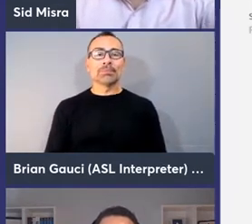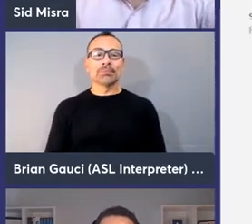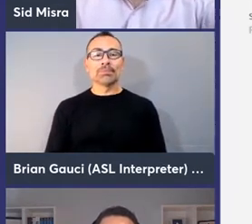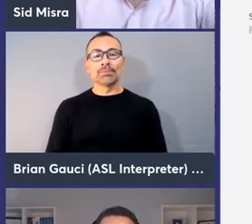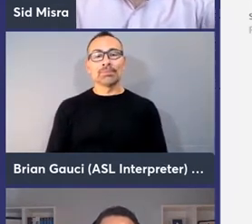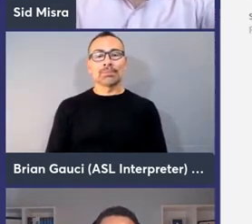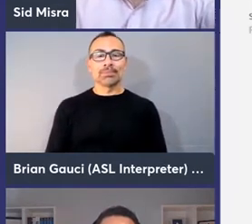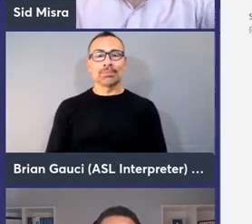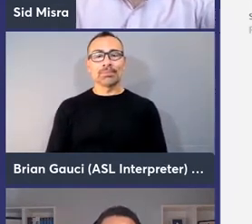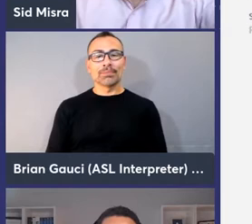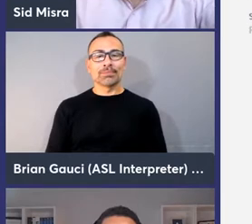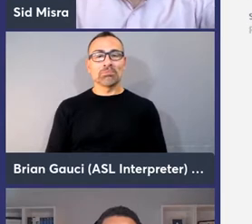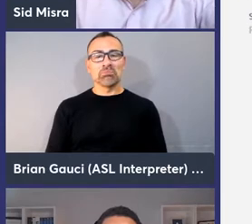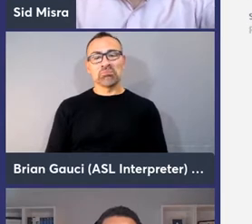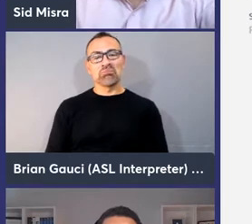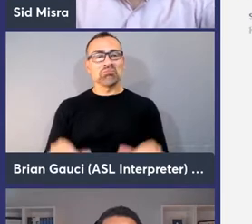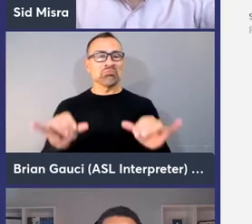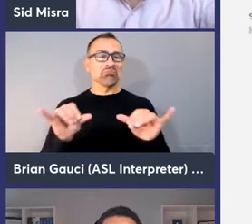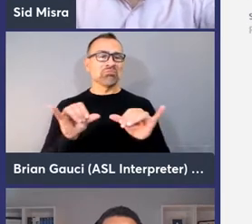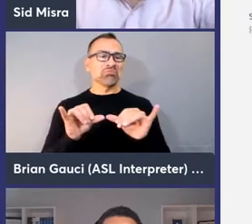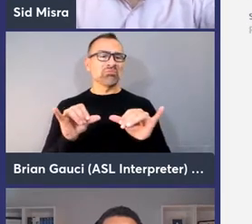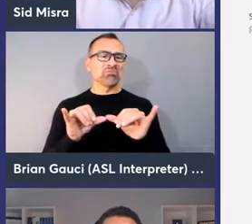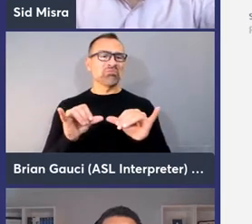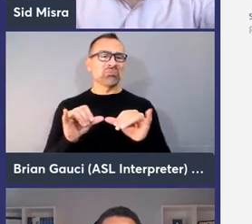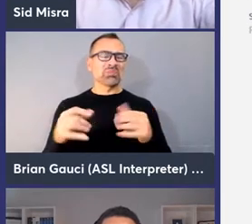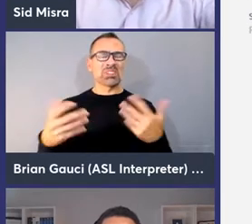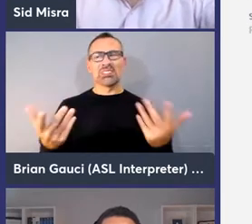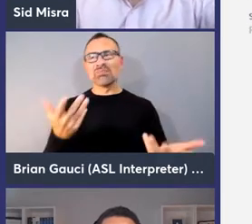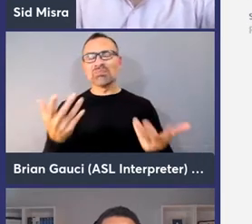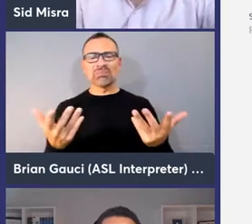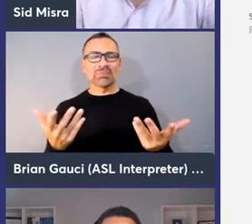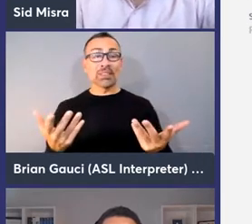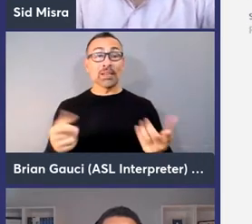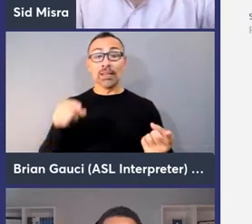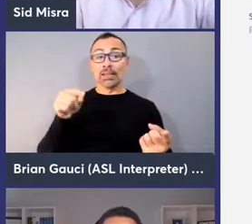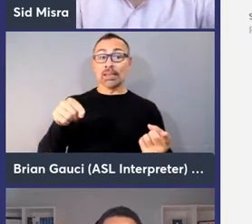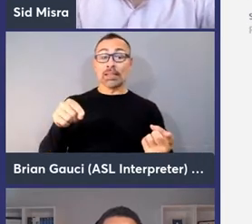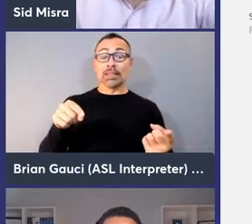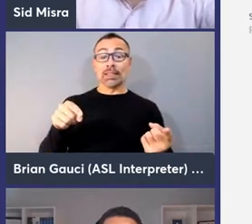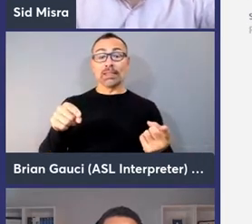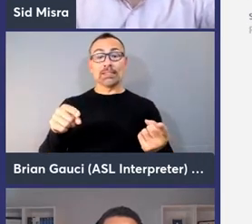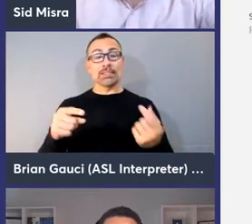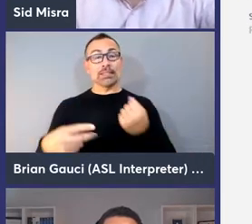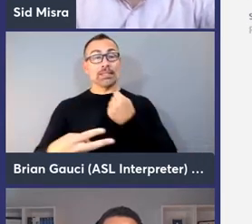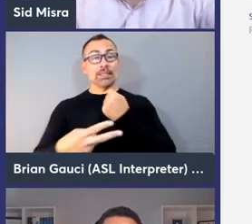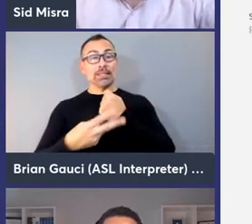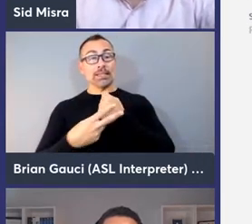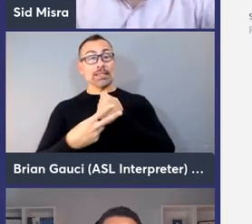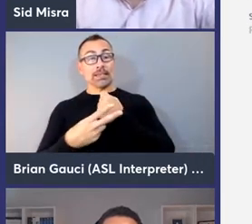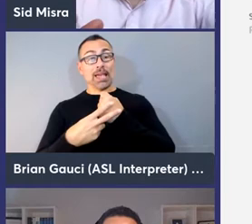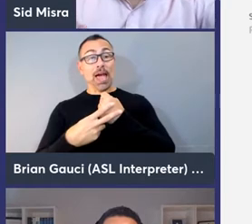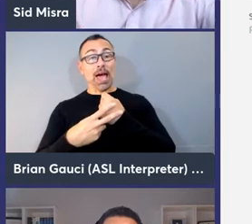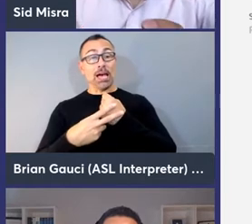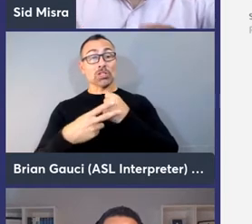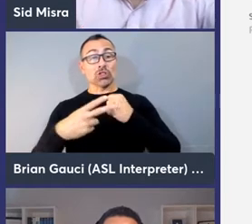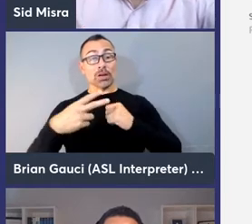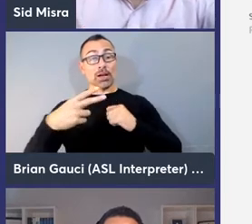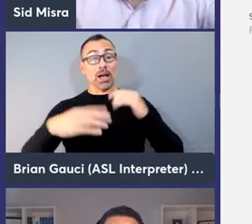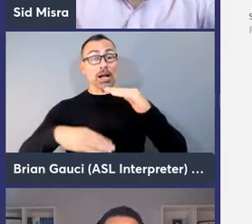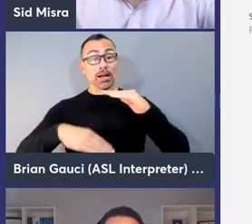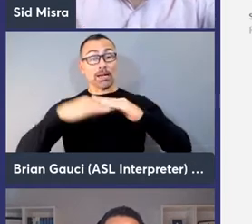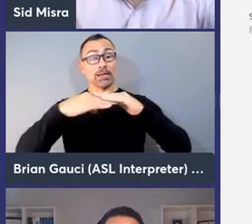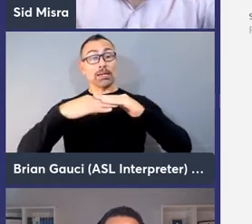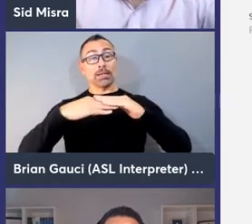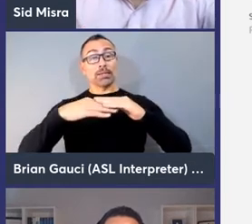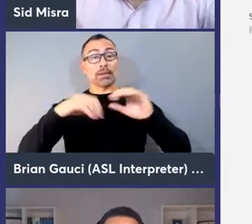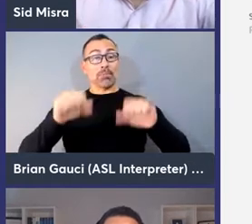I'll give it a size of, so the size has to be, this is the cache storage capacity. This is the capacity of the cache that